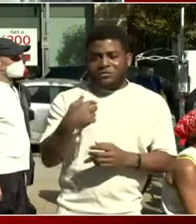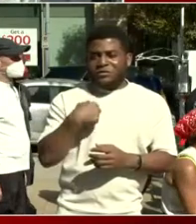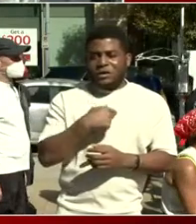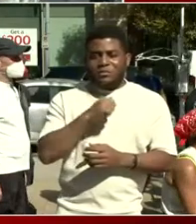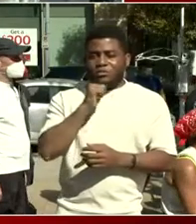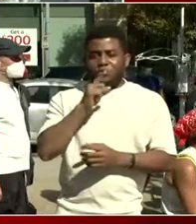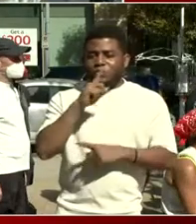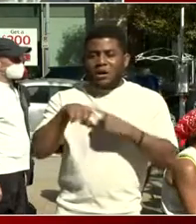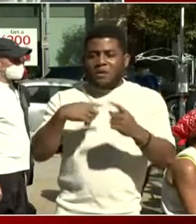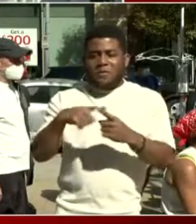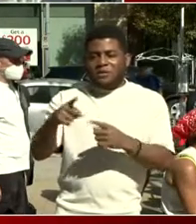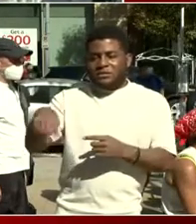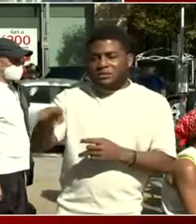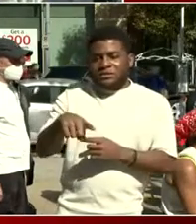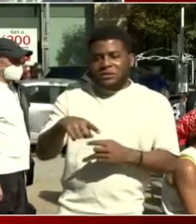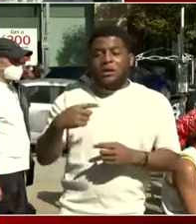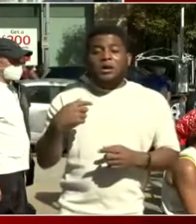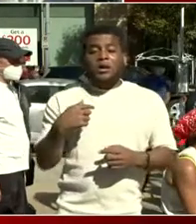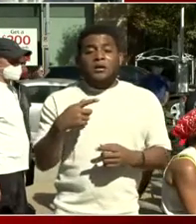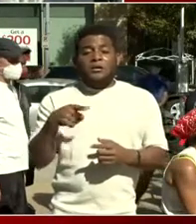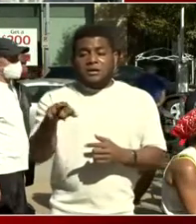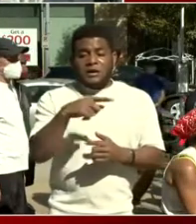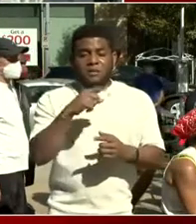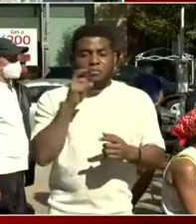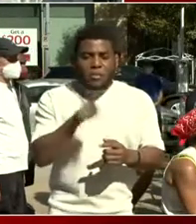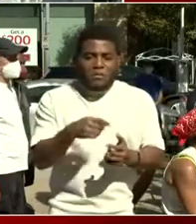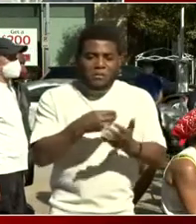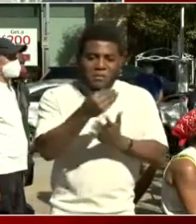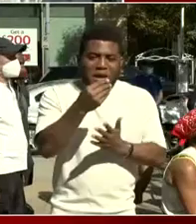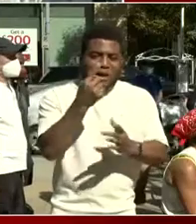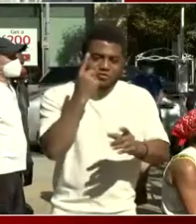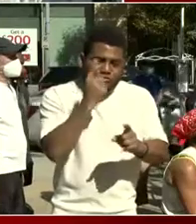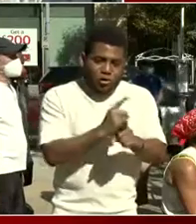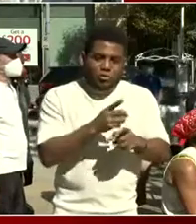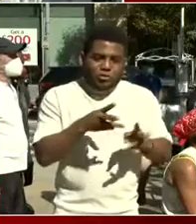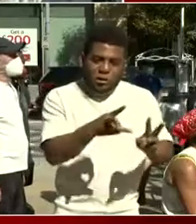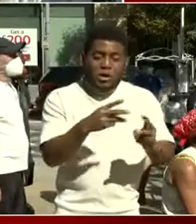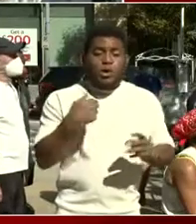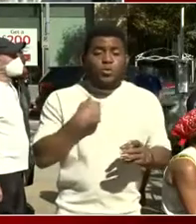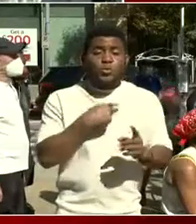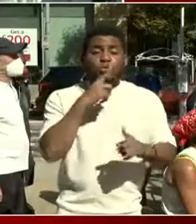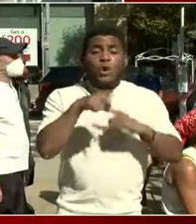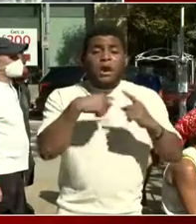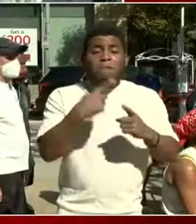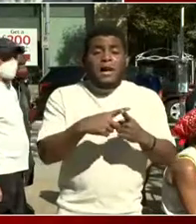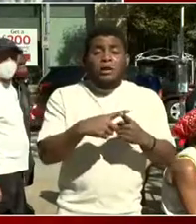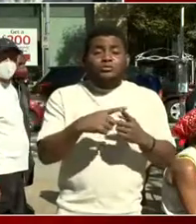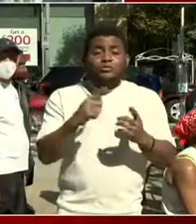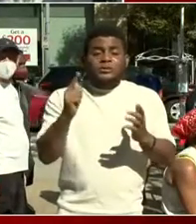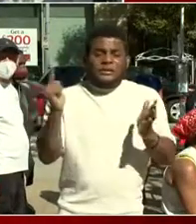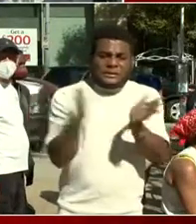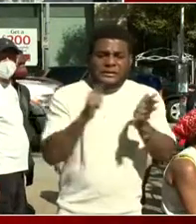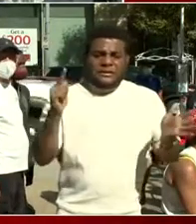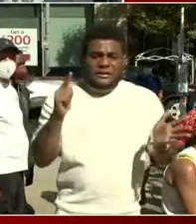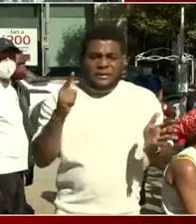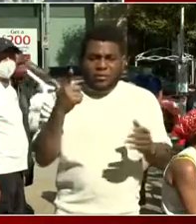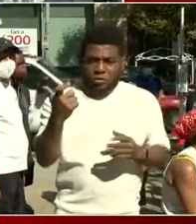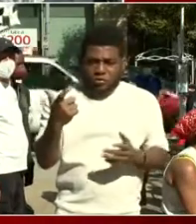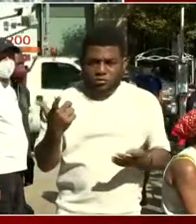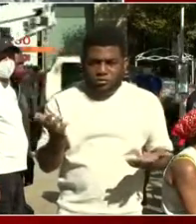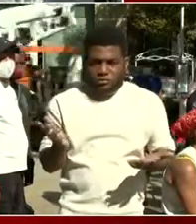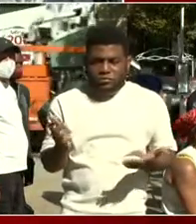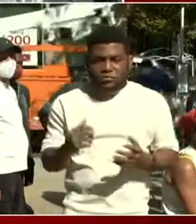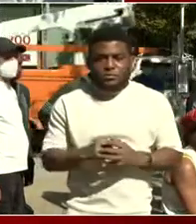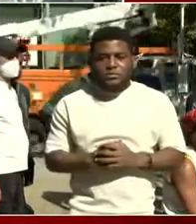hands of the wrong people, that take innocent lives, that take the lives of people who should not be dead or paralyzed. Those are the firearms that I'm